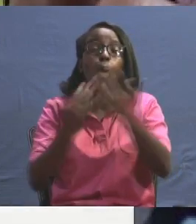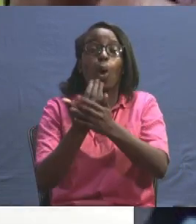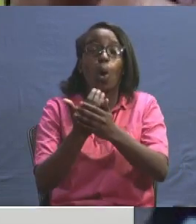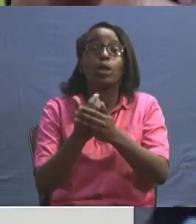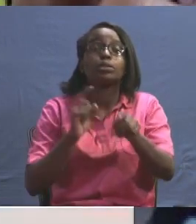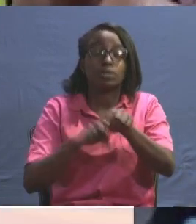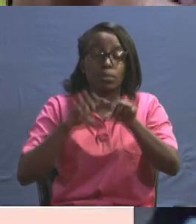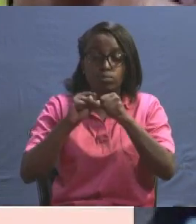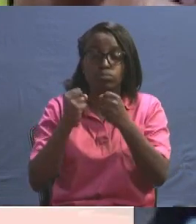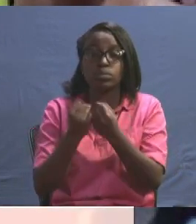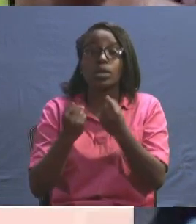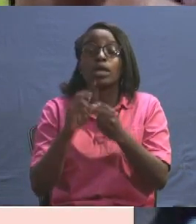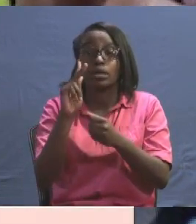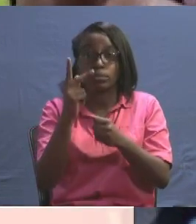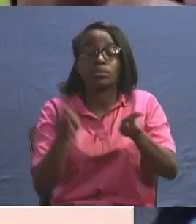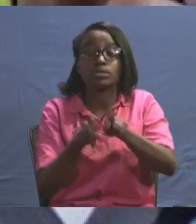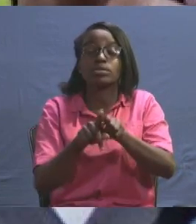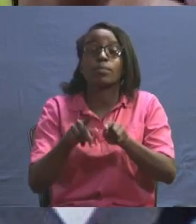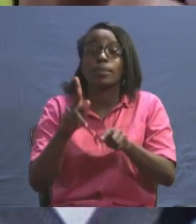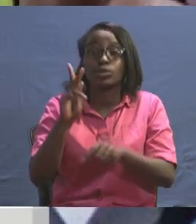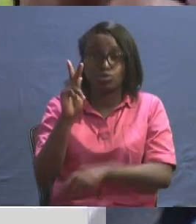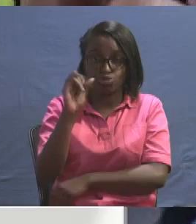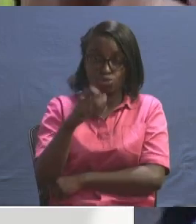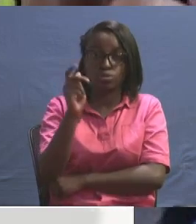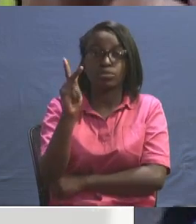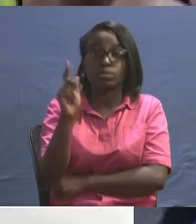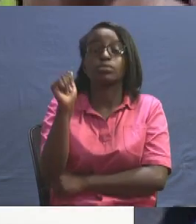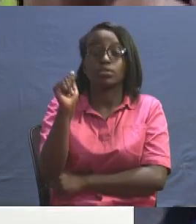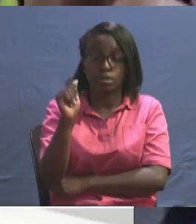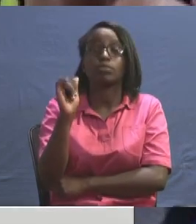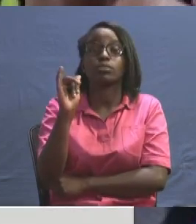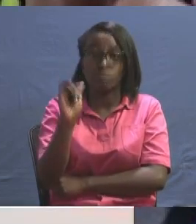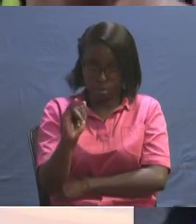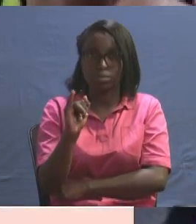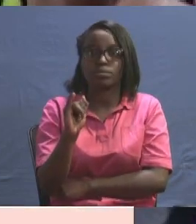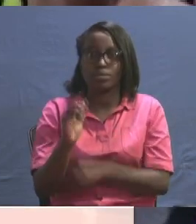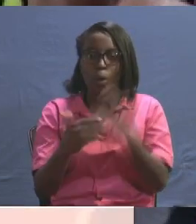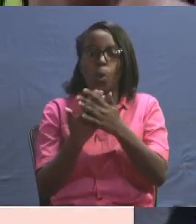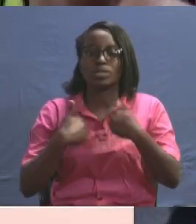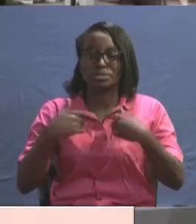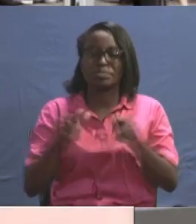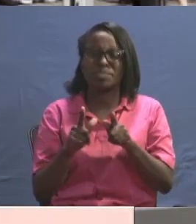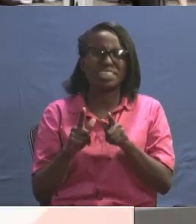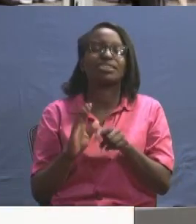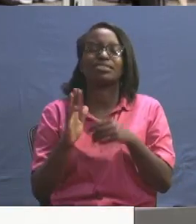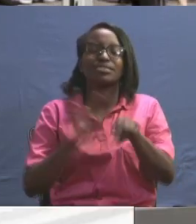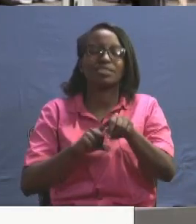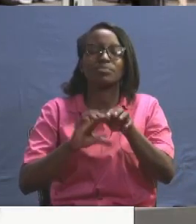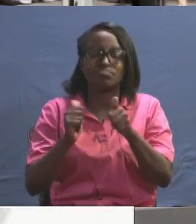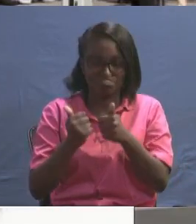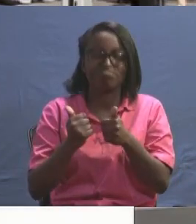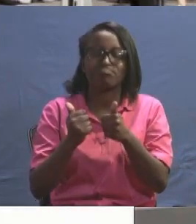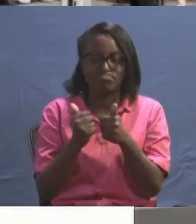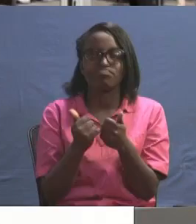Jomo Kenyatta International Airport to a private investor. The Adani enterprise is hard and determined. For now, it is